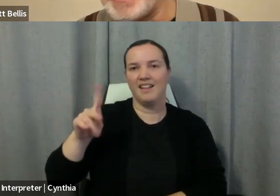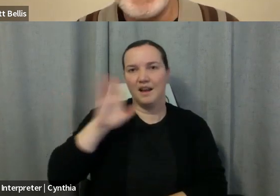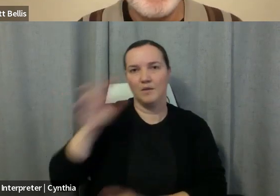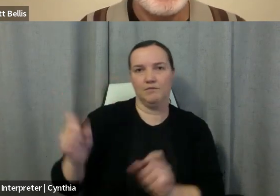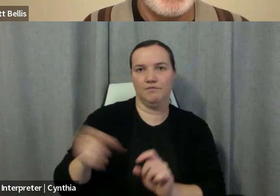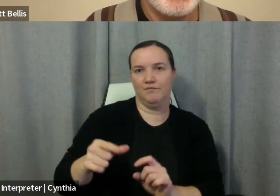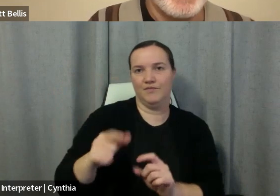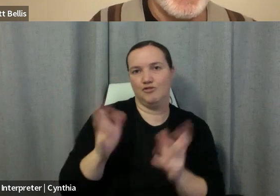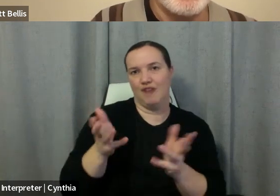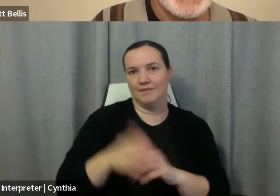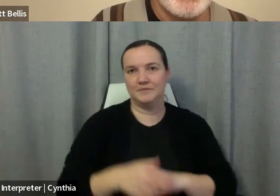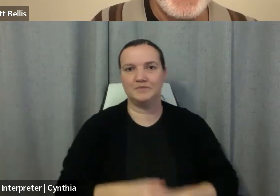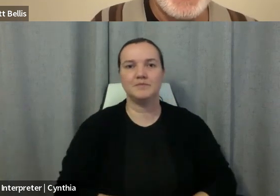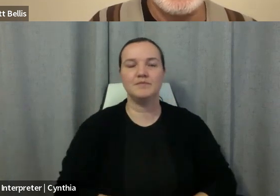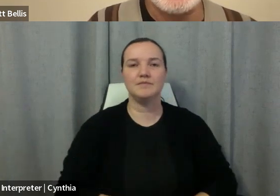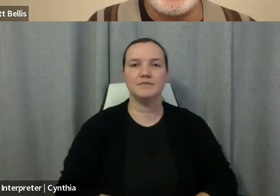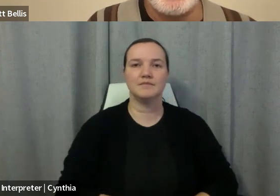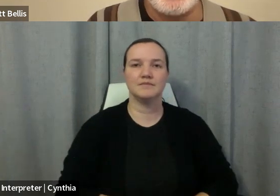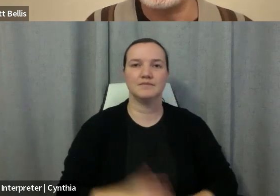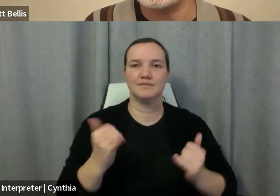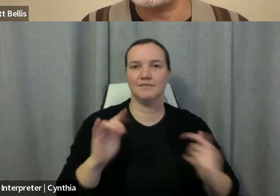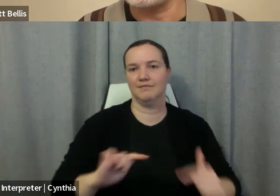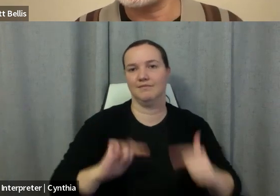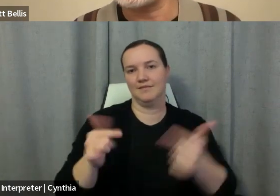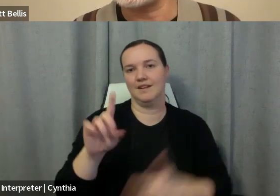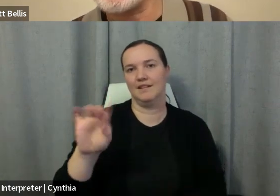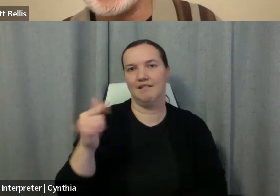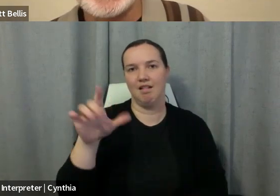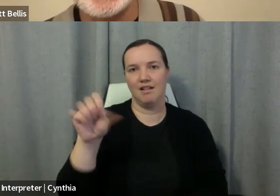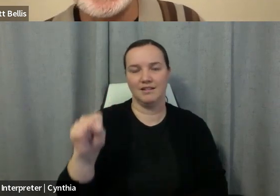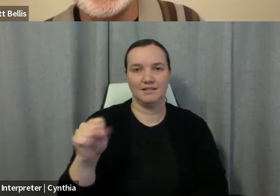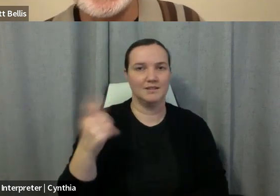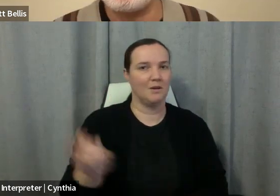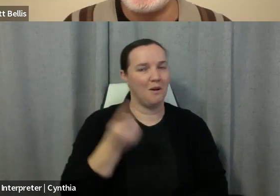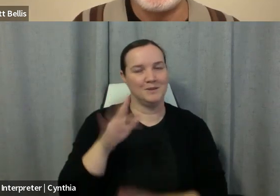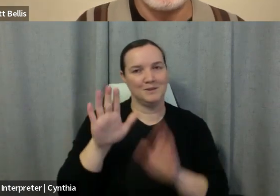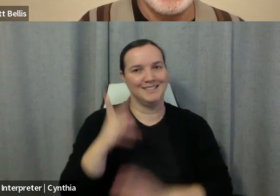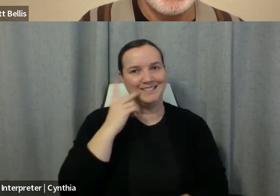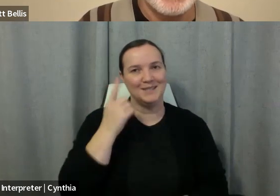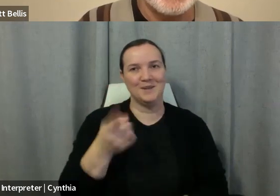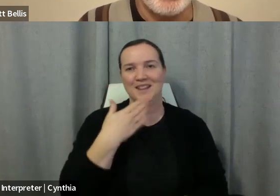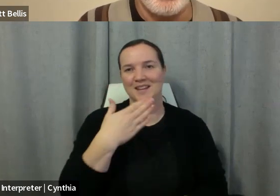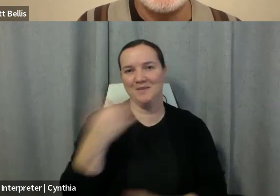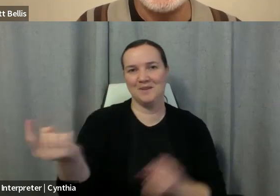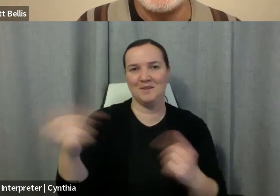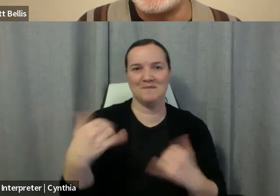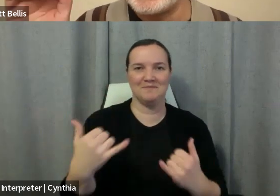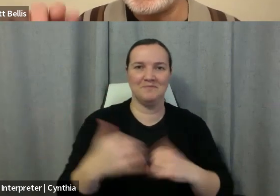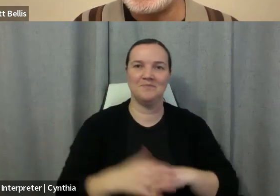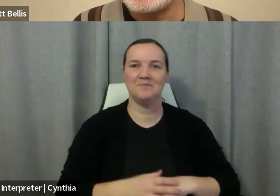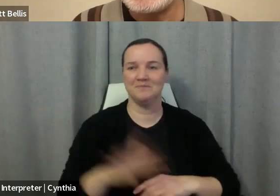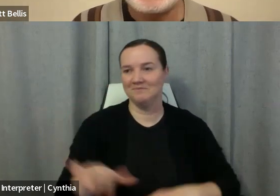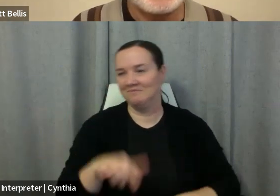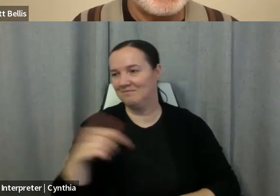chat. I will now hand things over to Douglas. Douglas, it's always great to see you. Thank you for being here with us. Over to